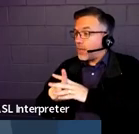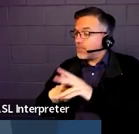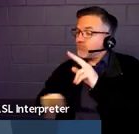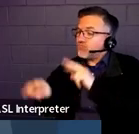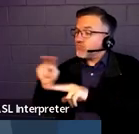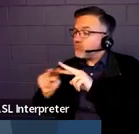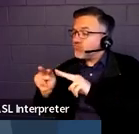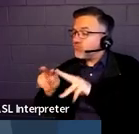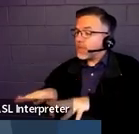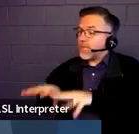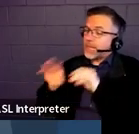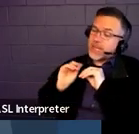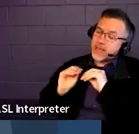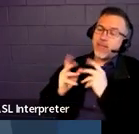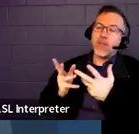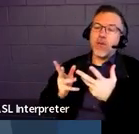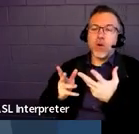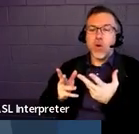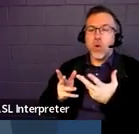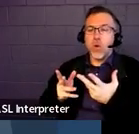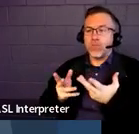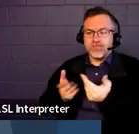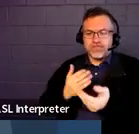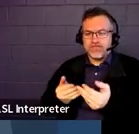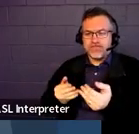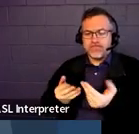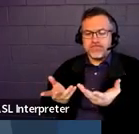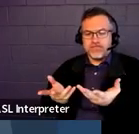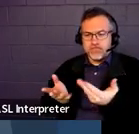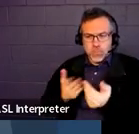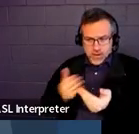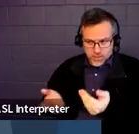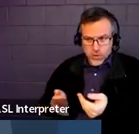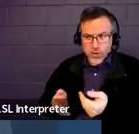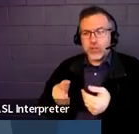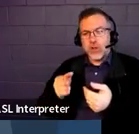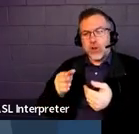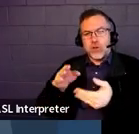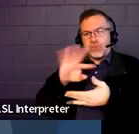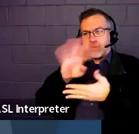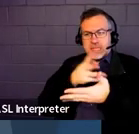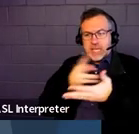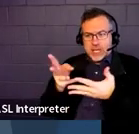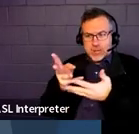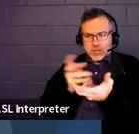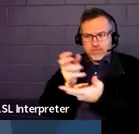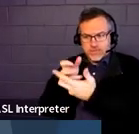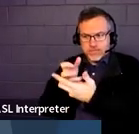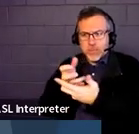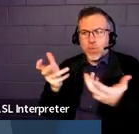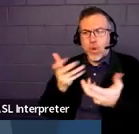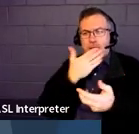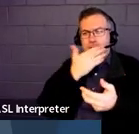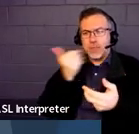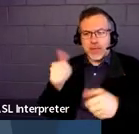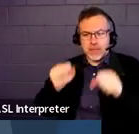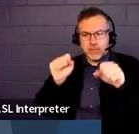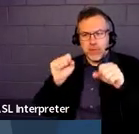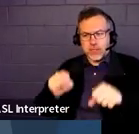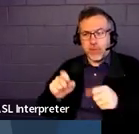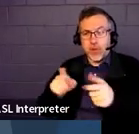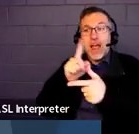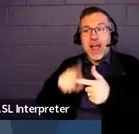however the programs work, because it's all logistics. So logistically, what would be more feasible? But then try